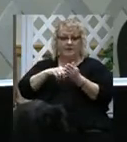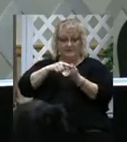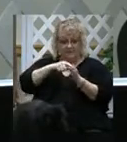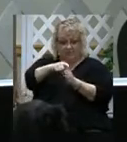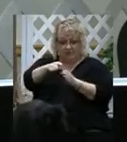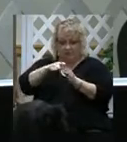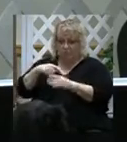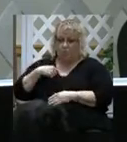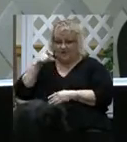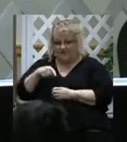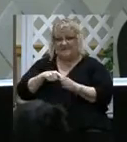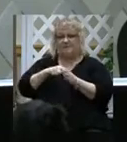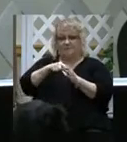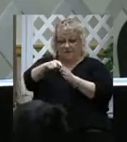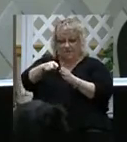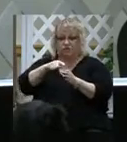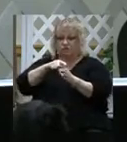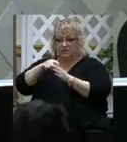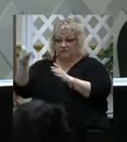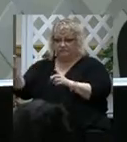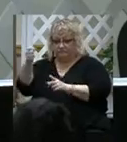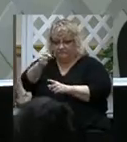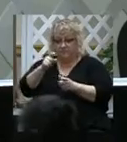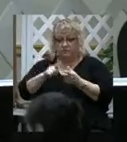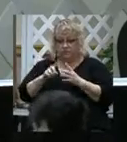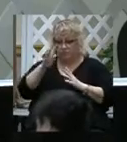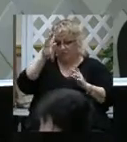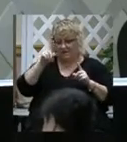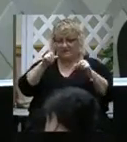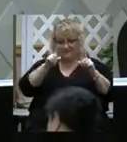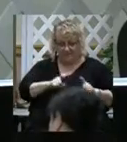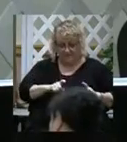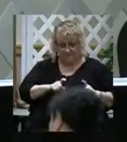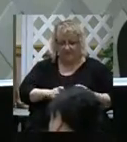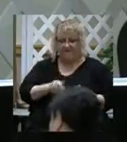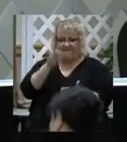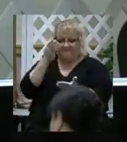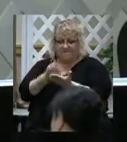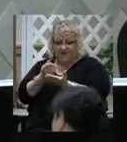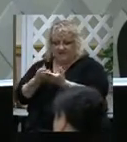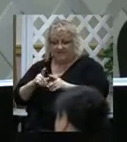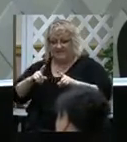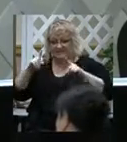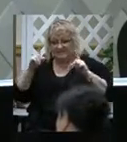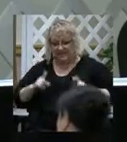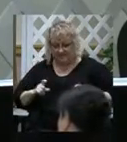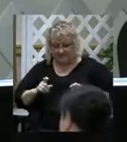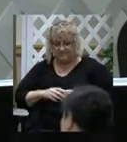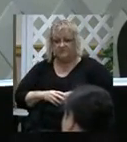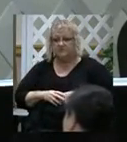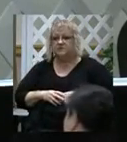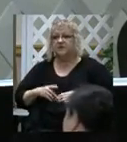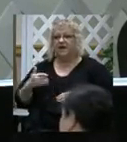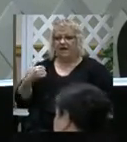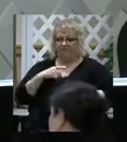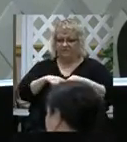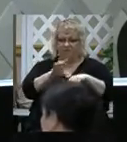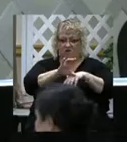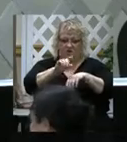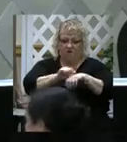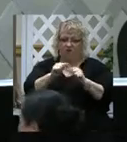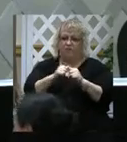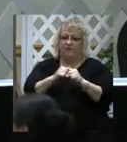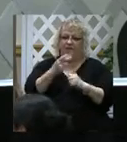we needed to create the test and validate the test, there were consultations with